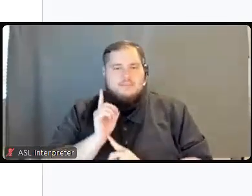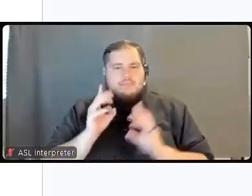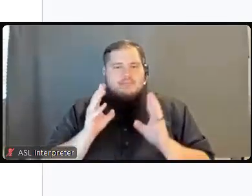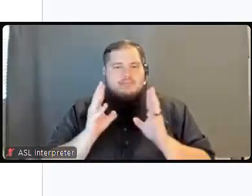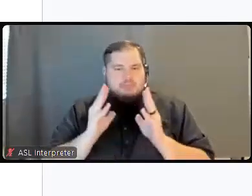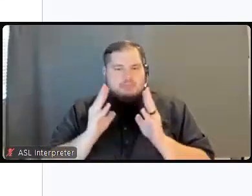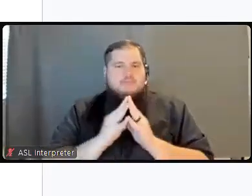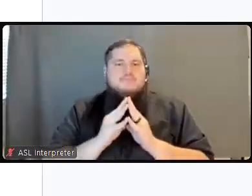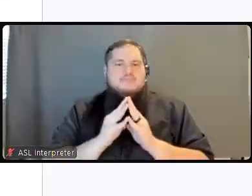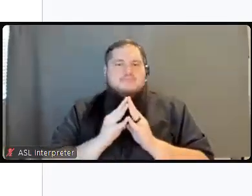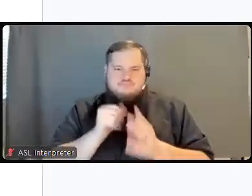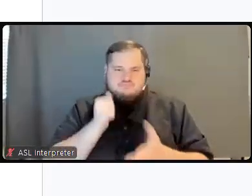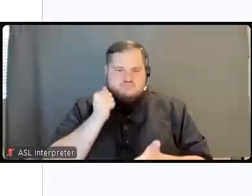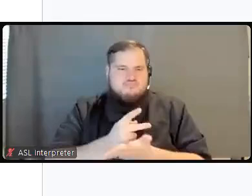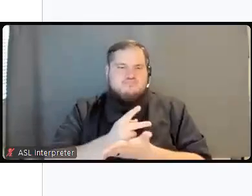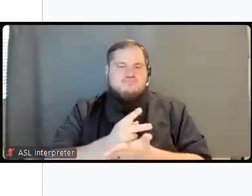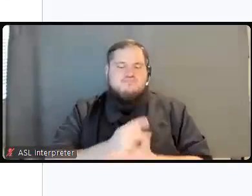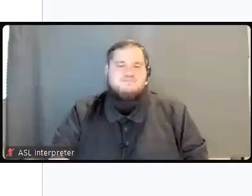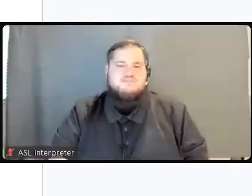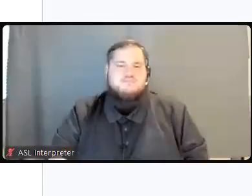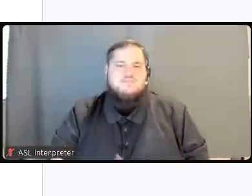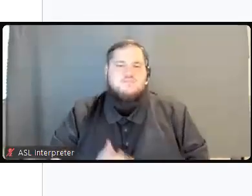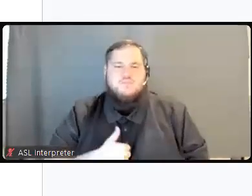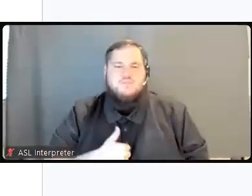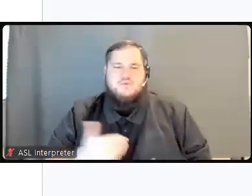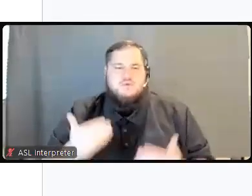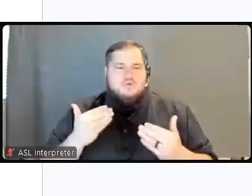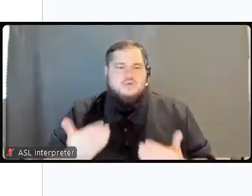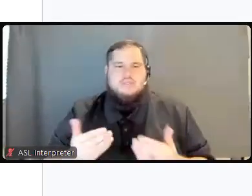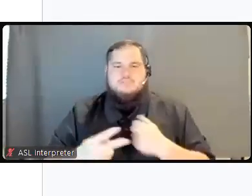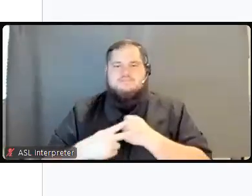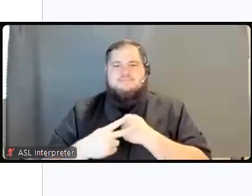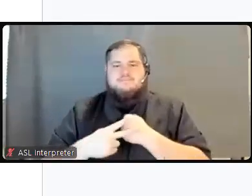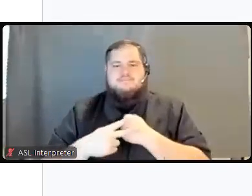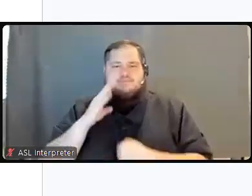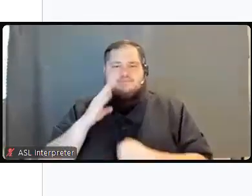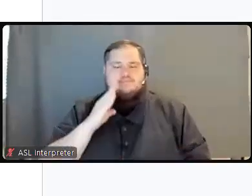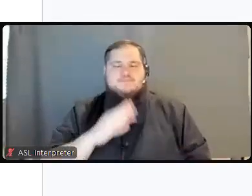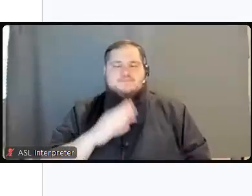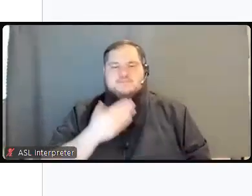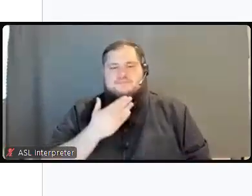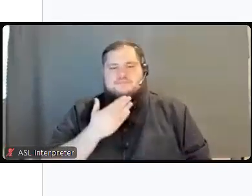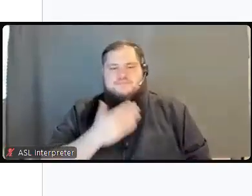approved as is. We will go ahead and archive those. Thank you.